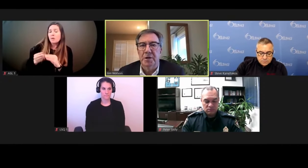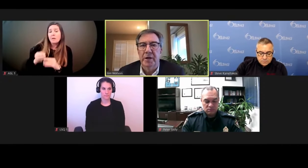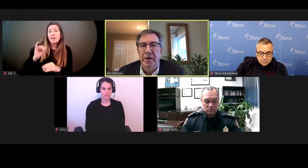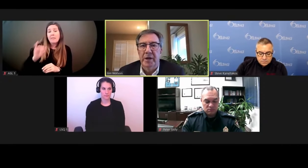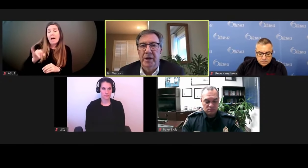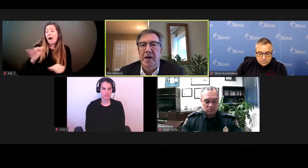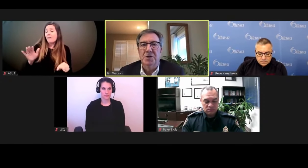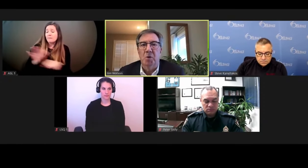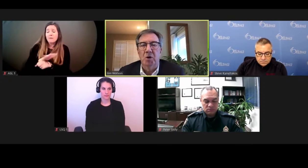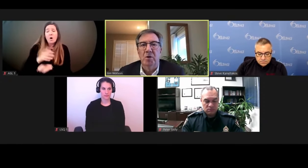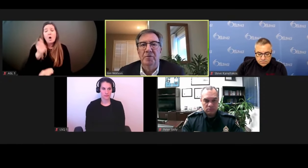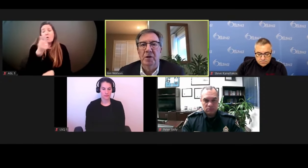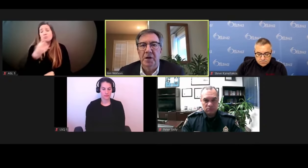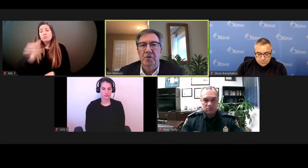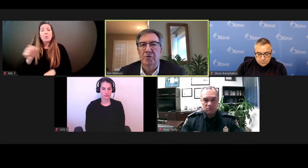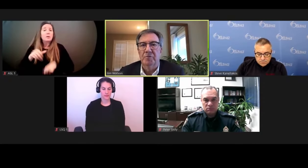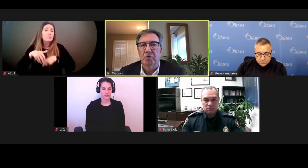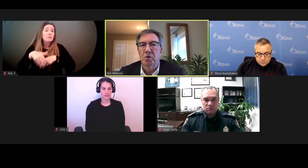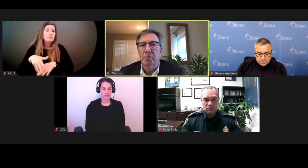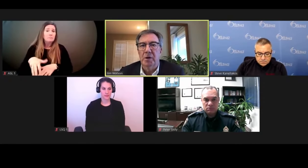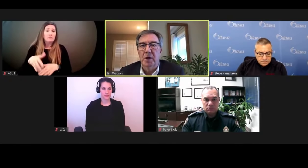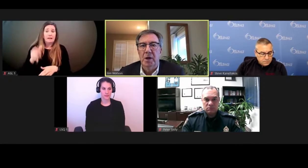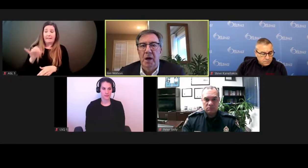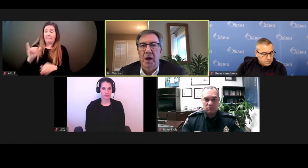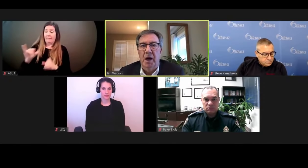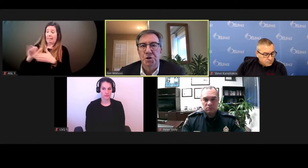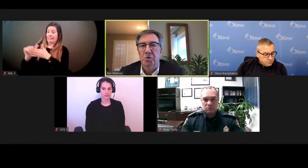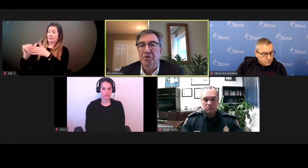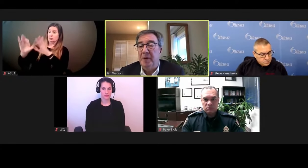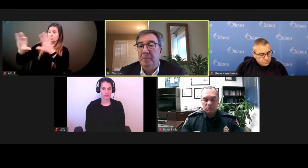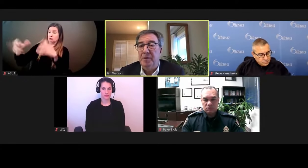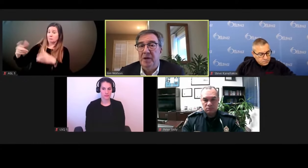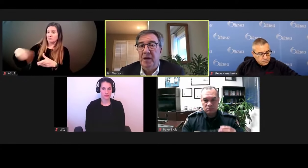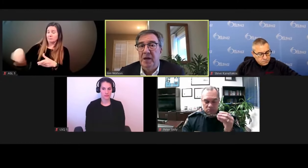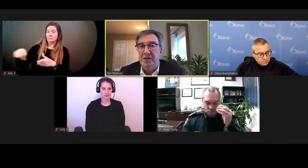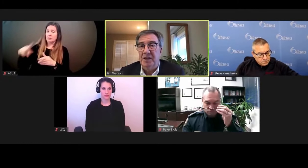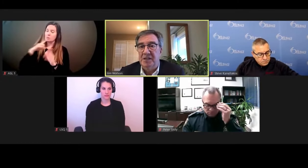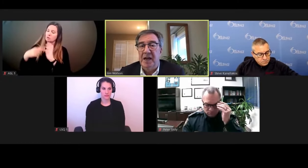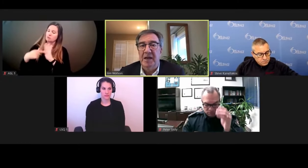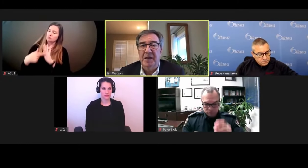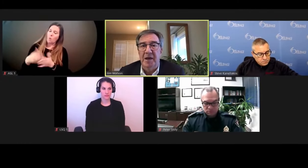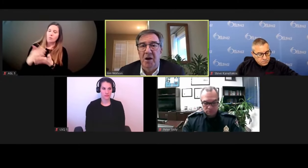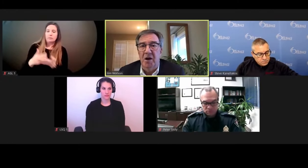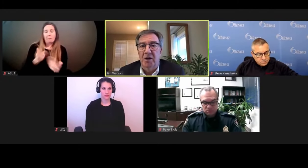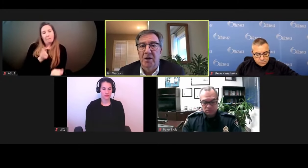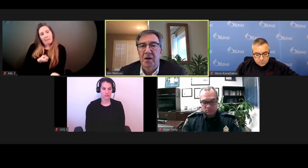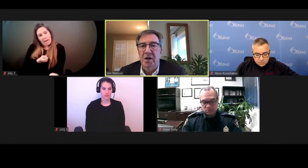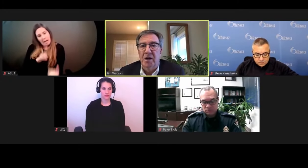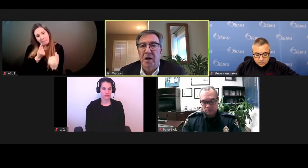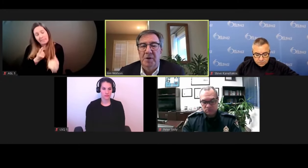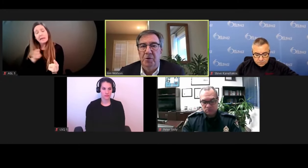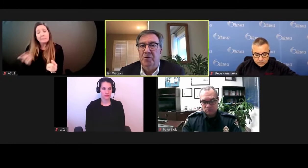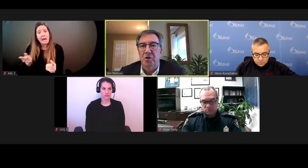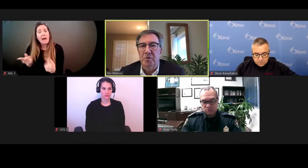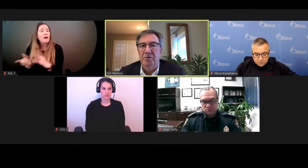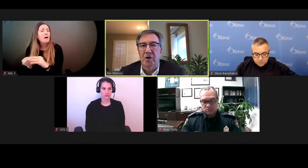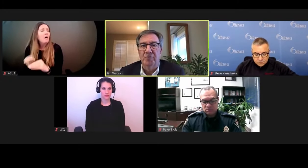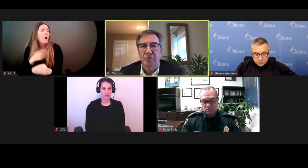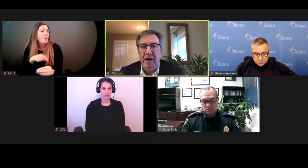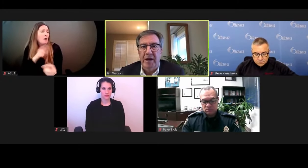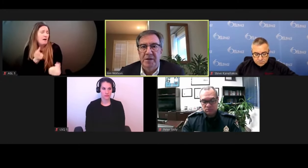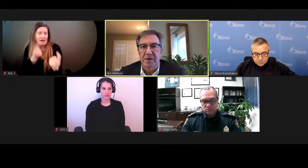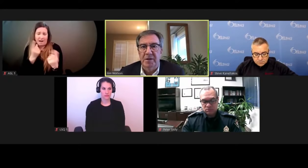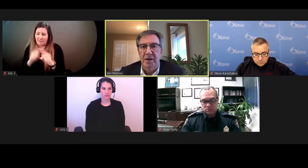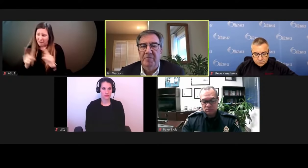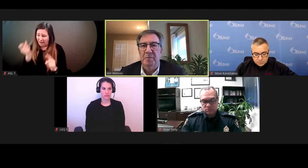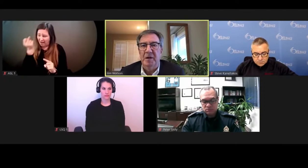occupation can end tomorrow if the leaders of the group show some empathy, as they say they are. People's nerves are